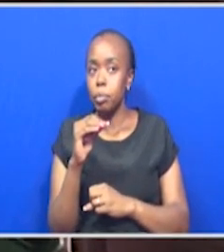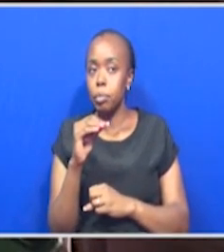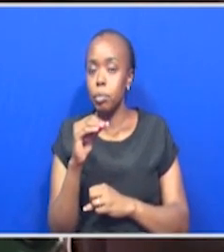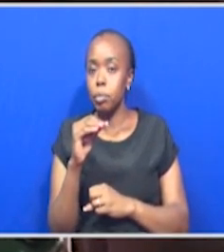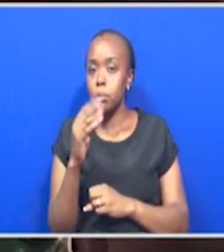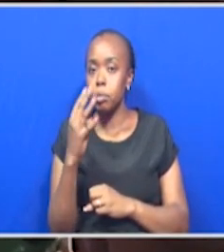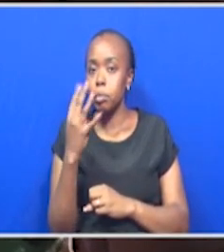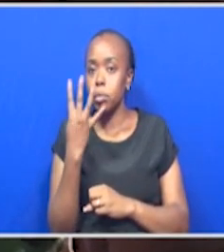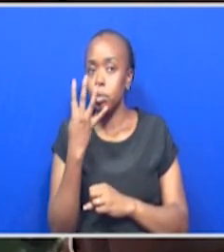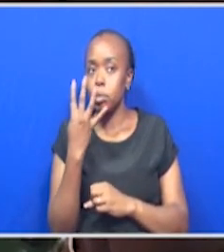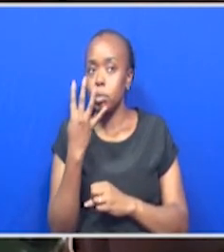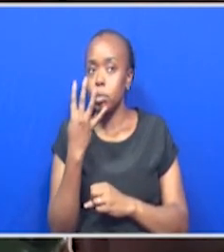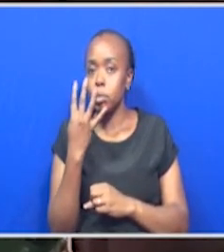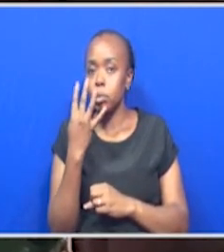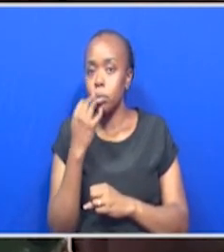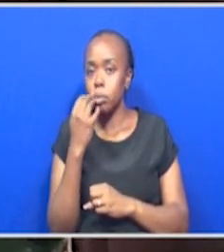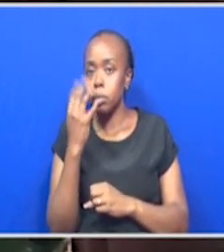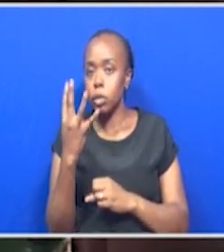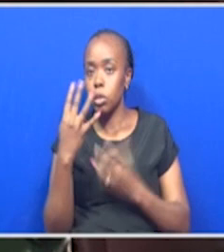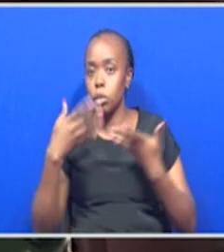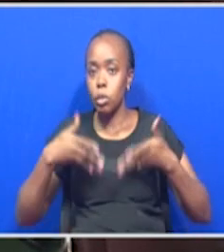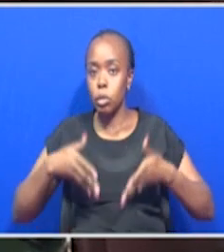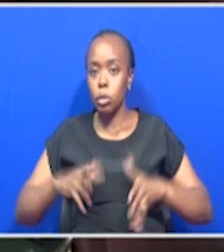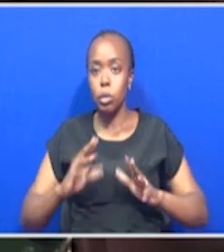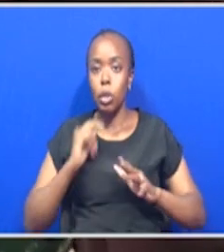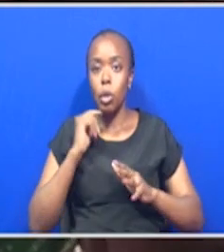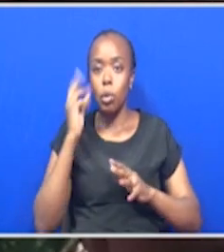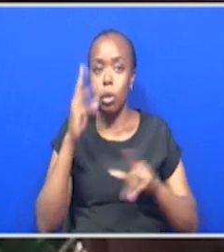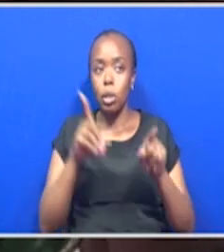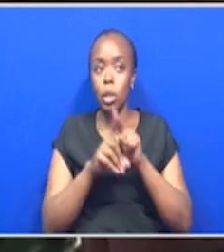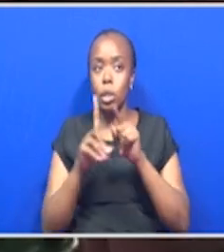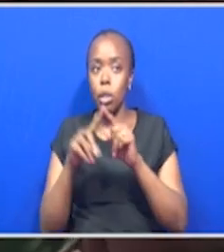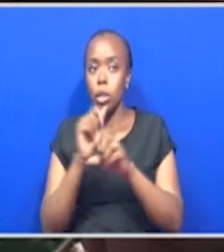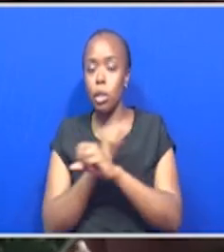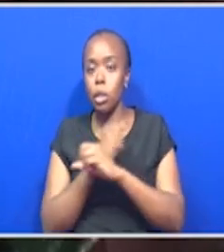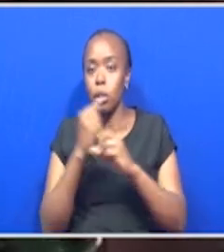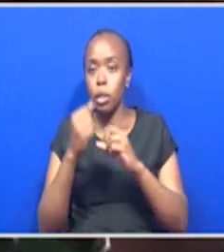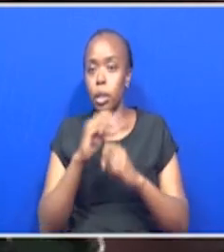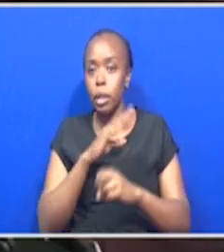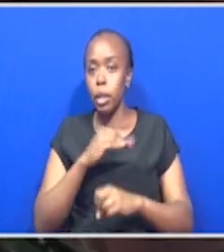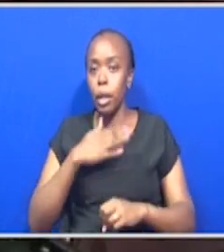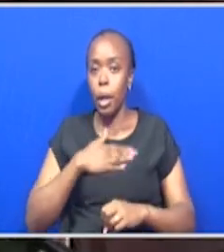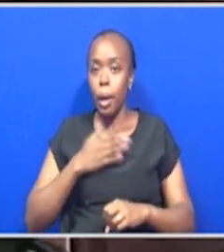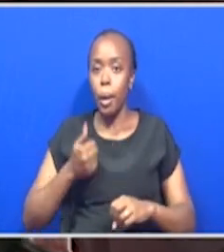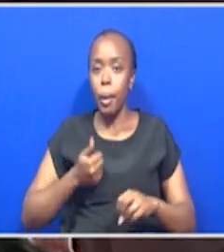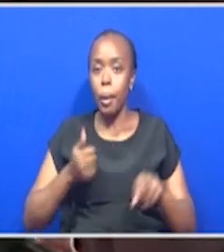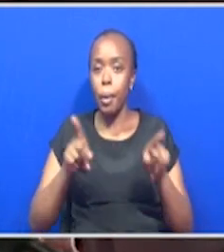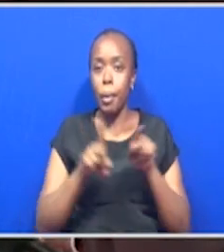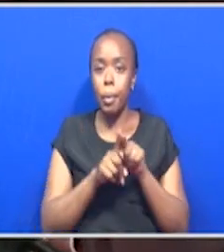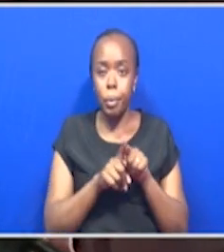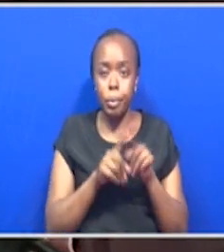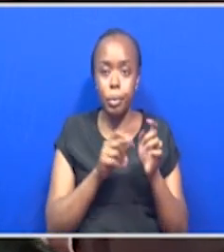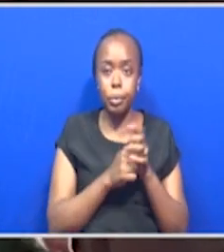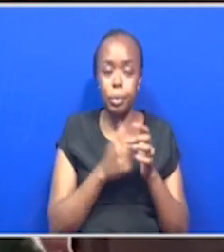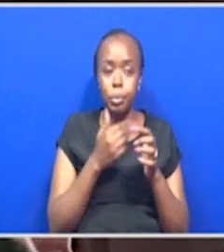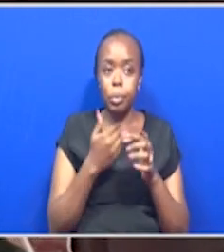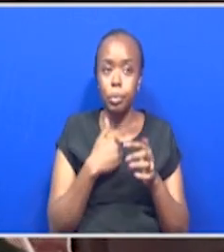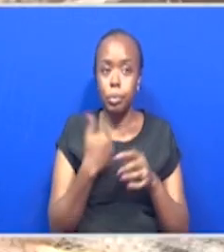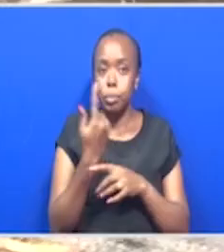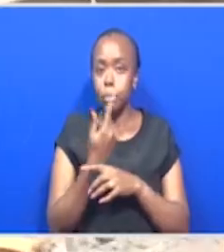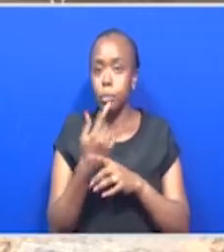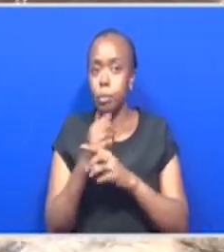wanne. Akashika kimbuti akaokolewa na sister yangu mwingine tu. Sisi ndio